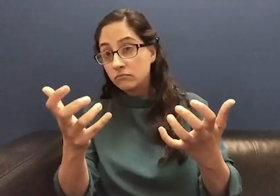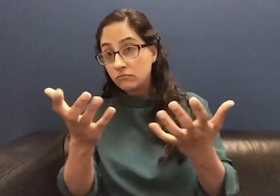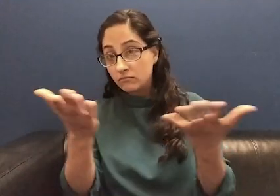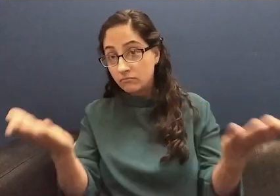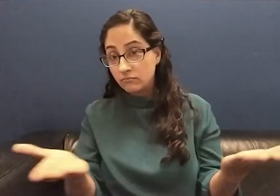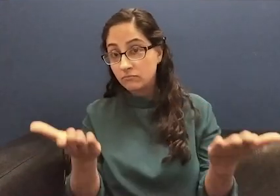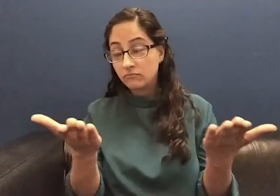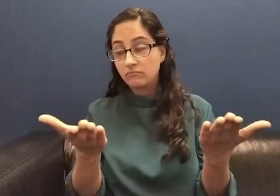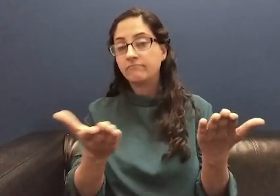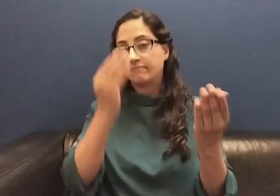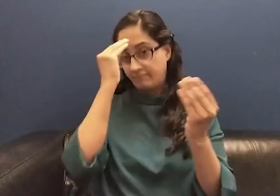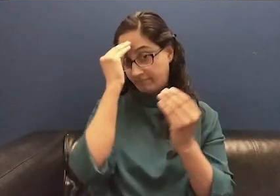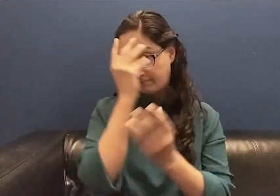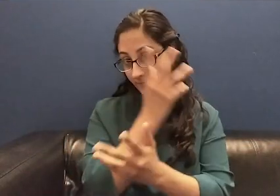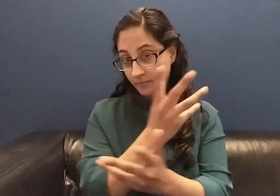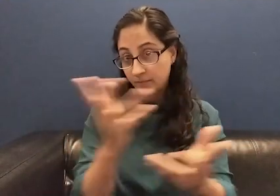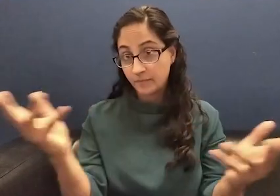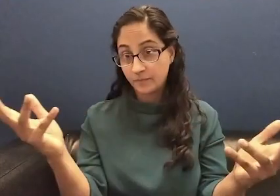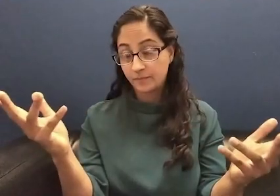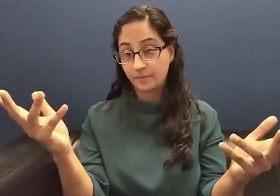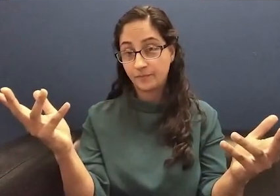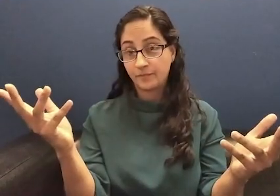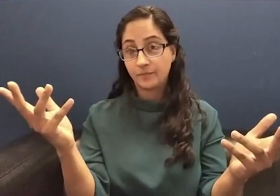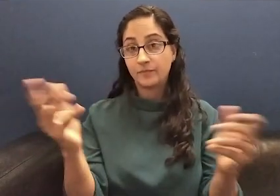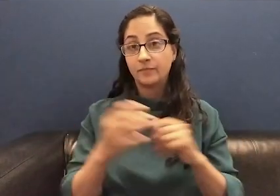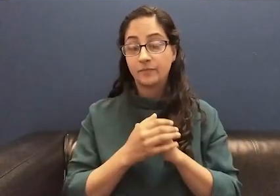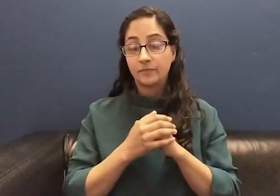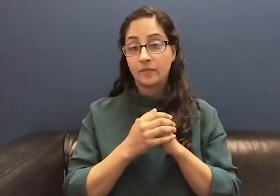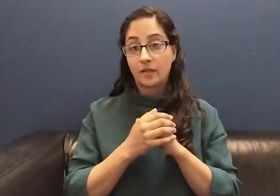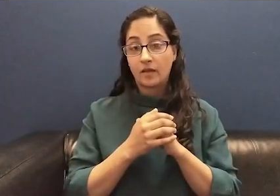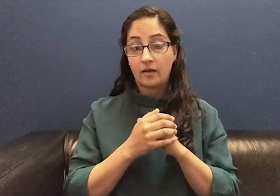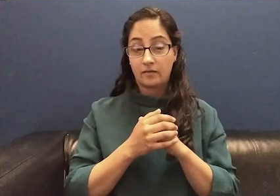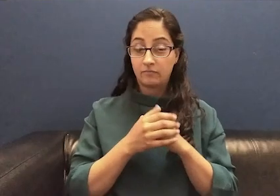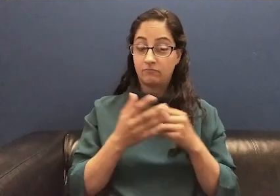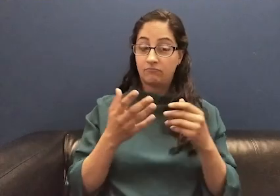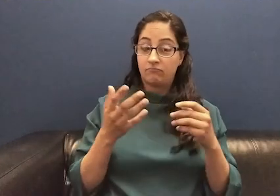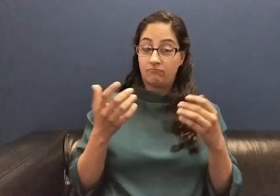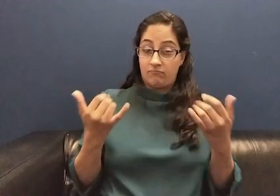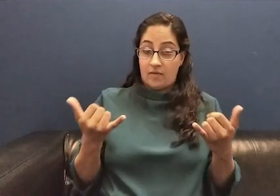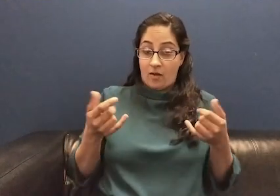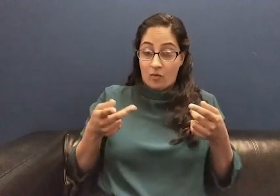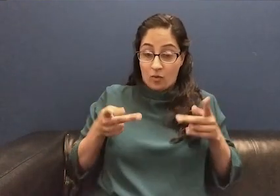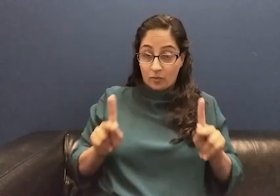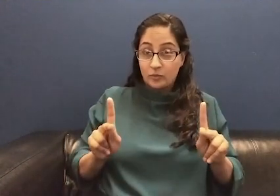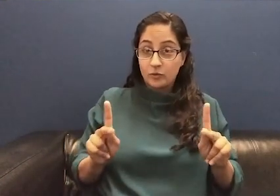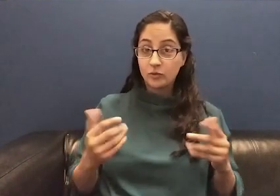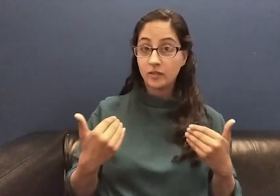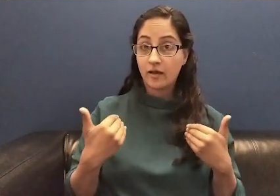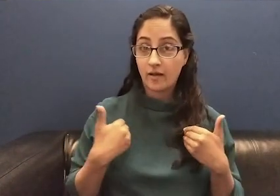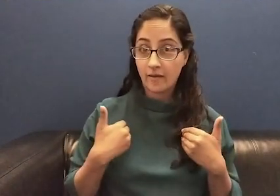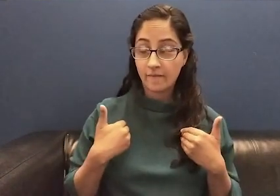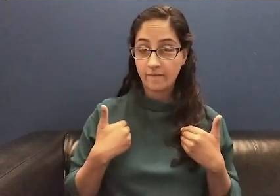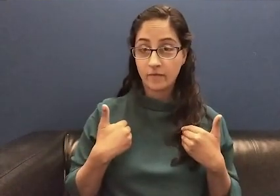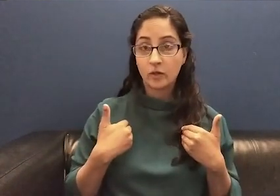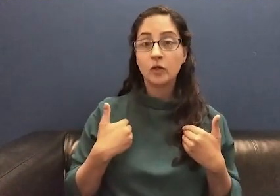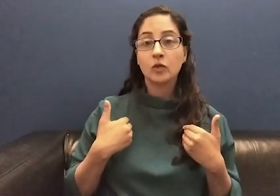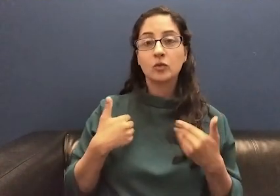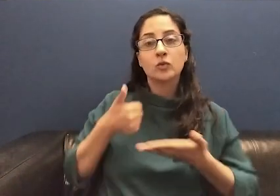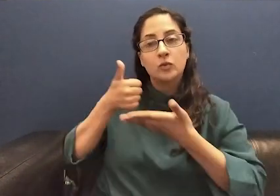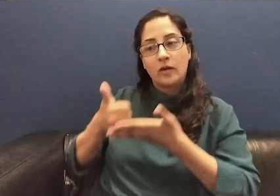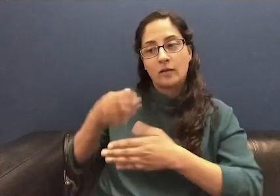that the opportunities in front of us today to make real,